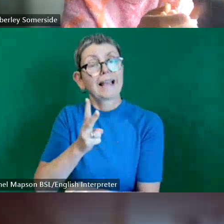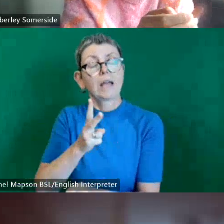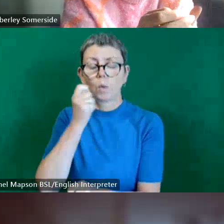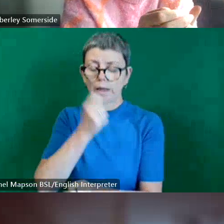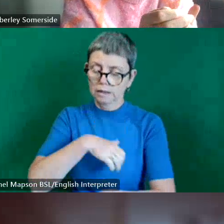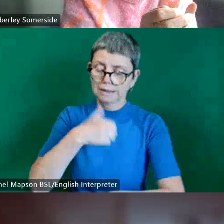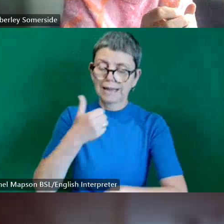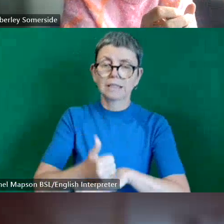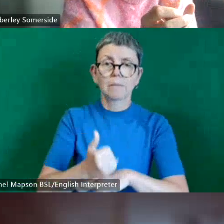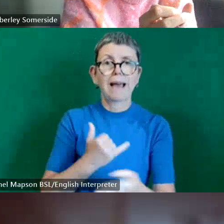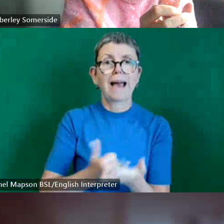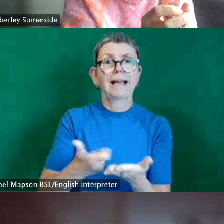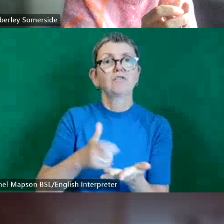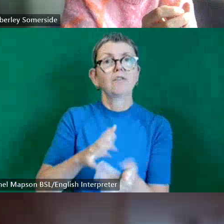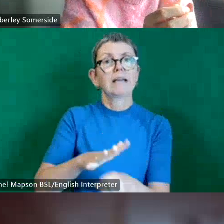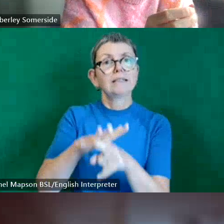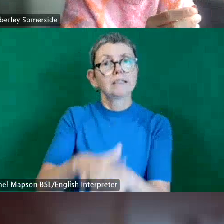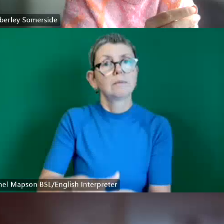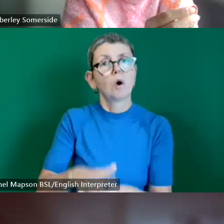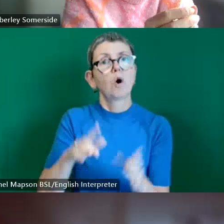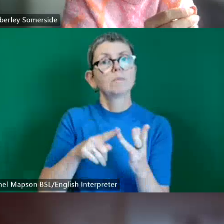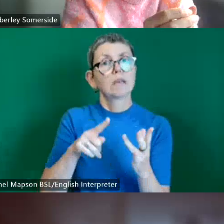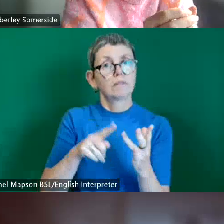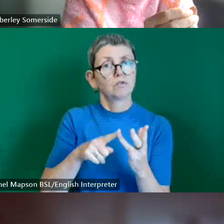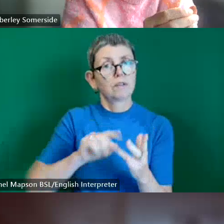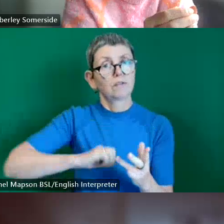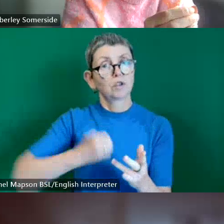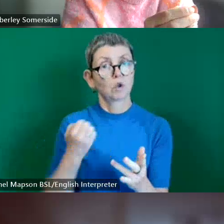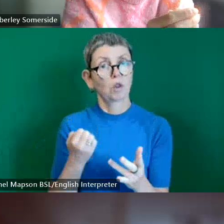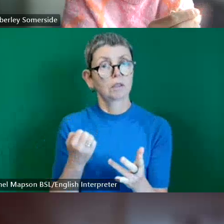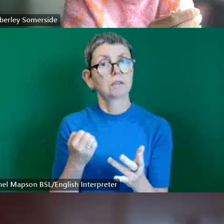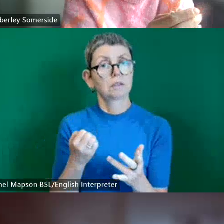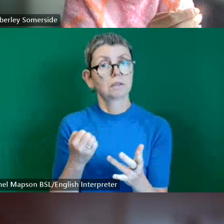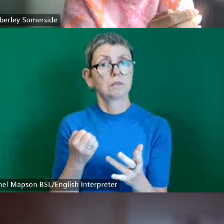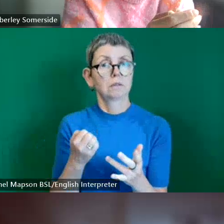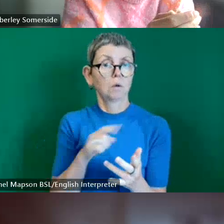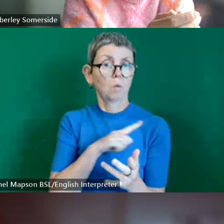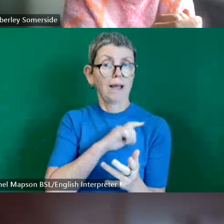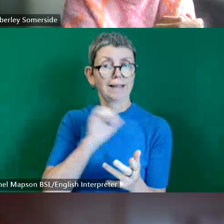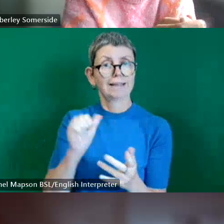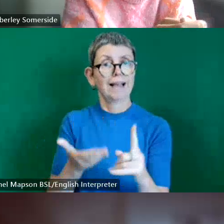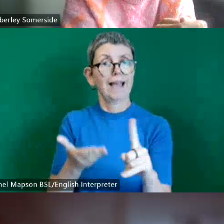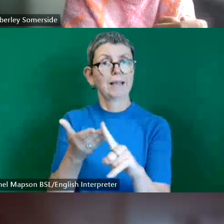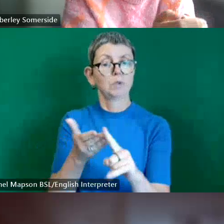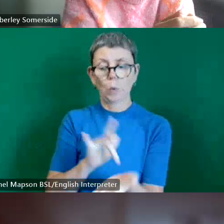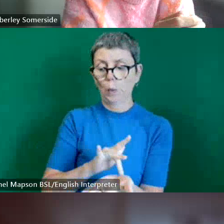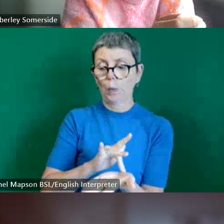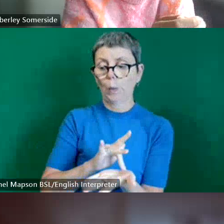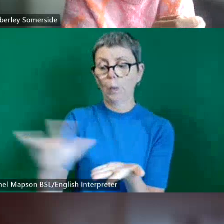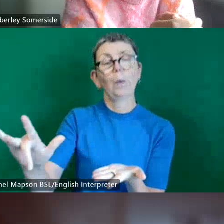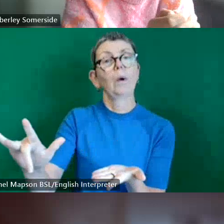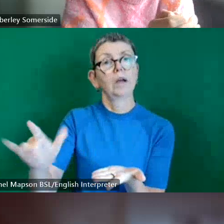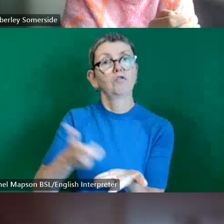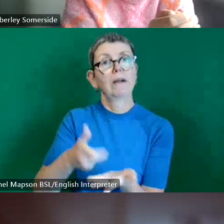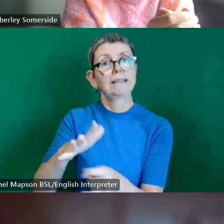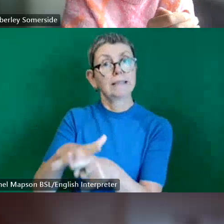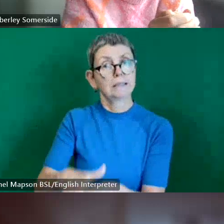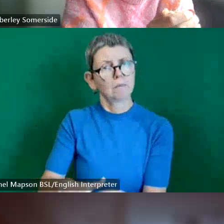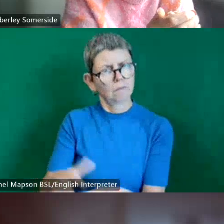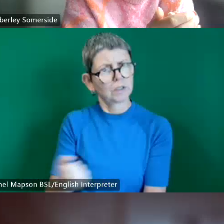anti-racism observatory for Scotland, consistent with its commitment to eradicate racism, and that was the language used, so pretty